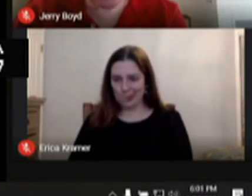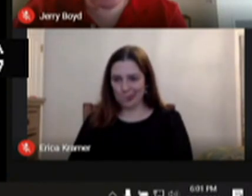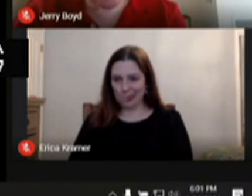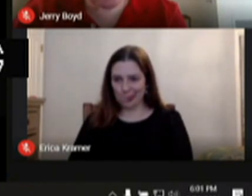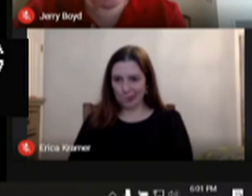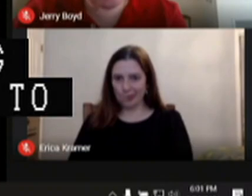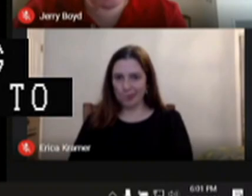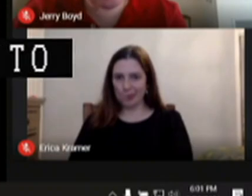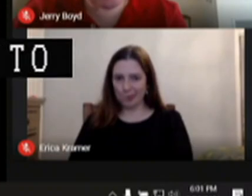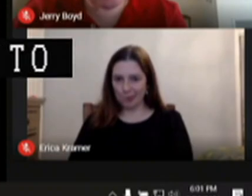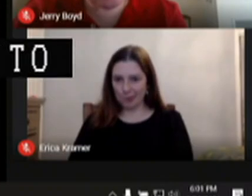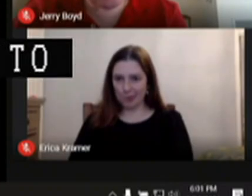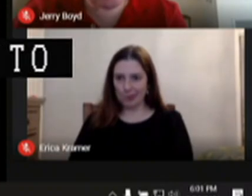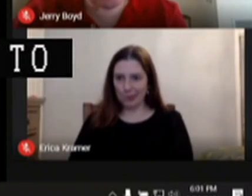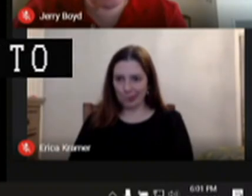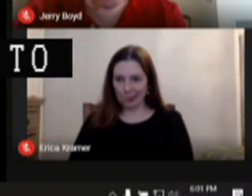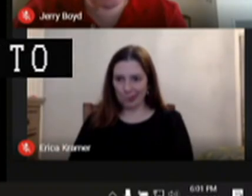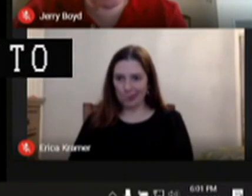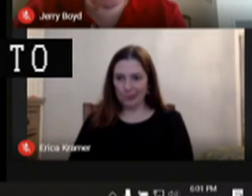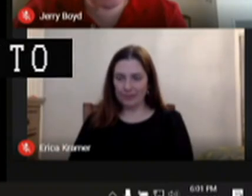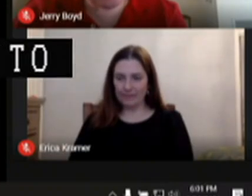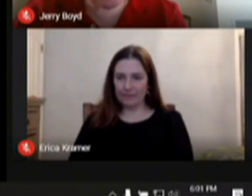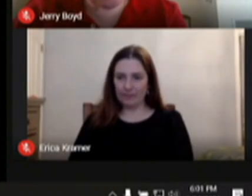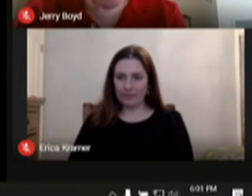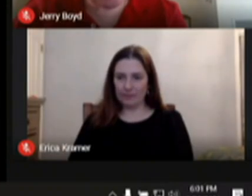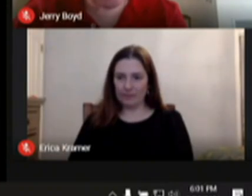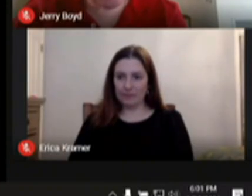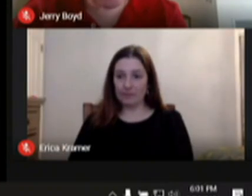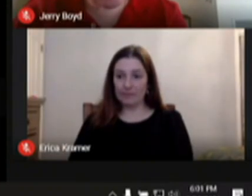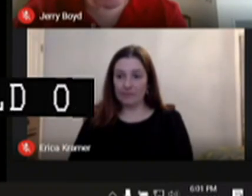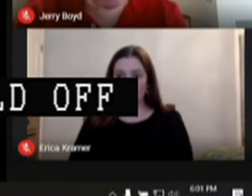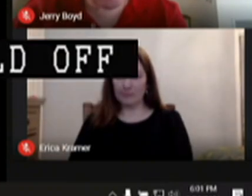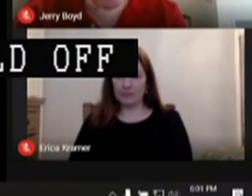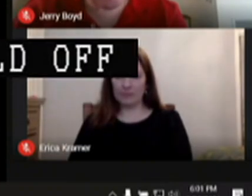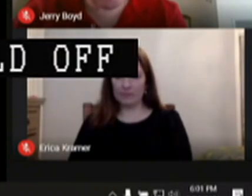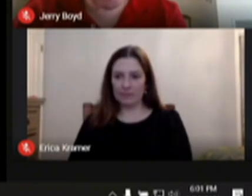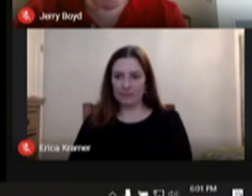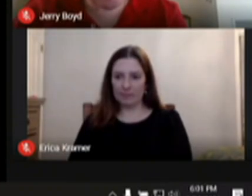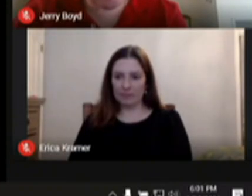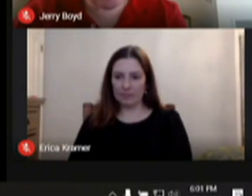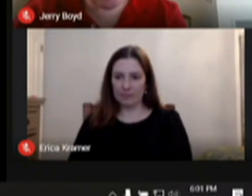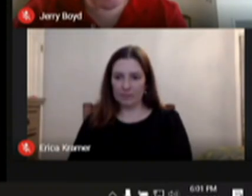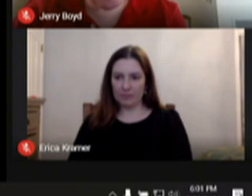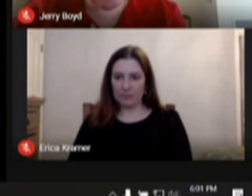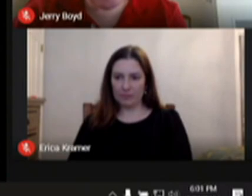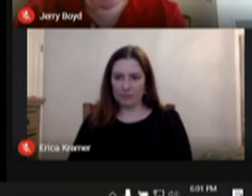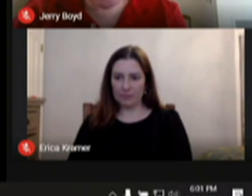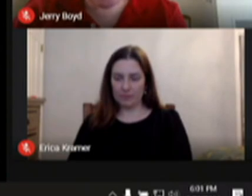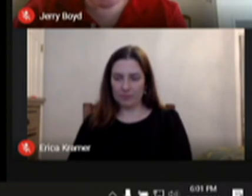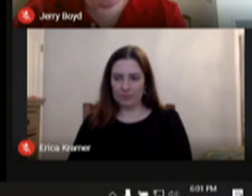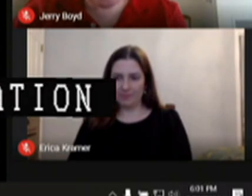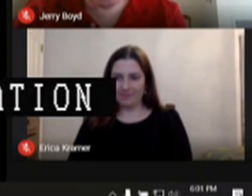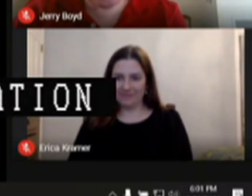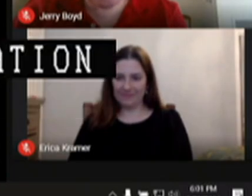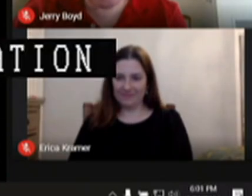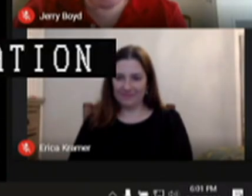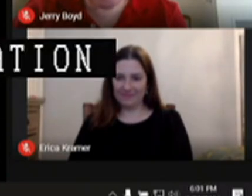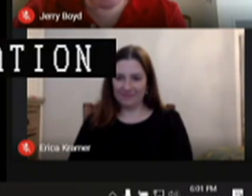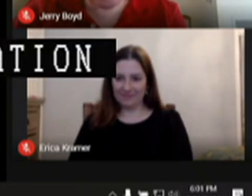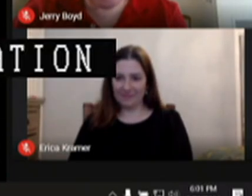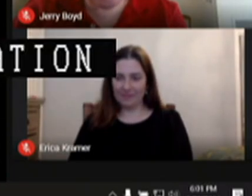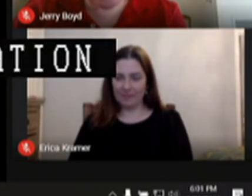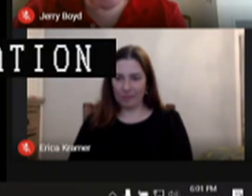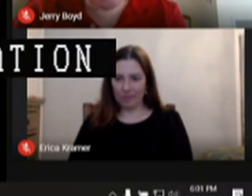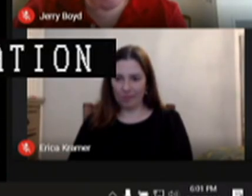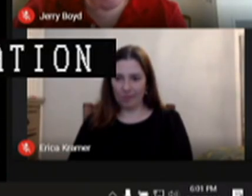of the original materials and build off the best of that in the same way that the recent renovations at the MBTA head house did. So